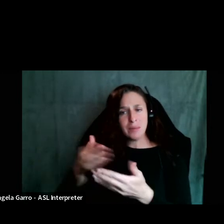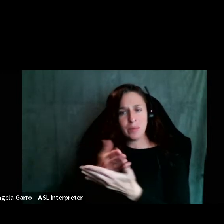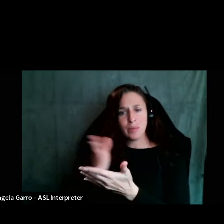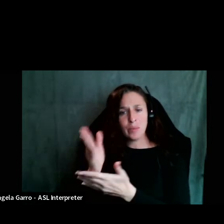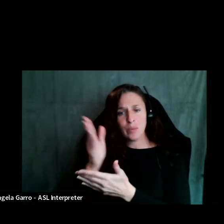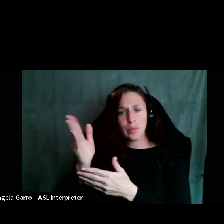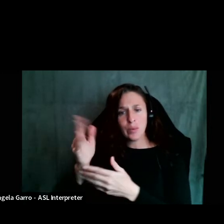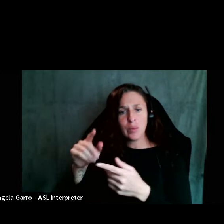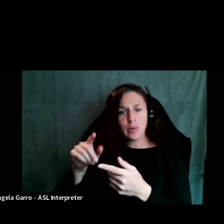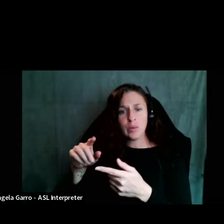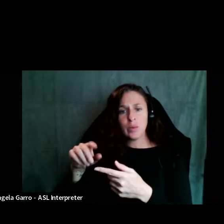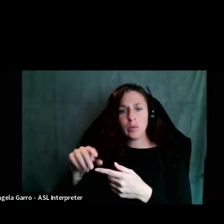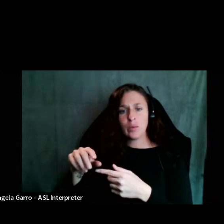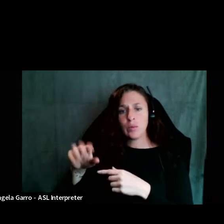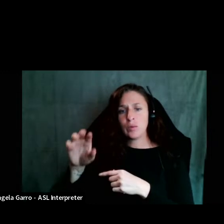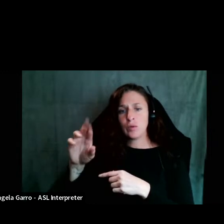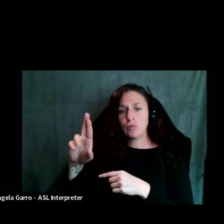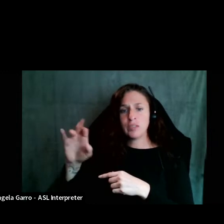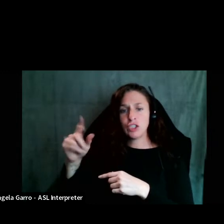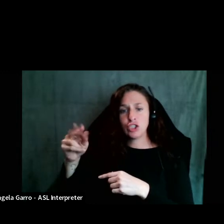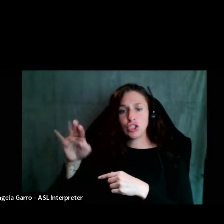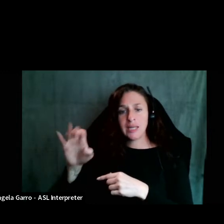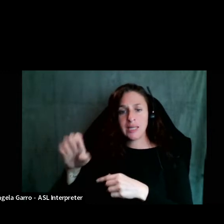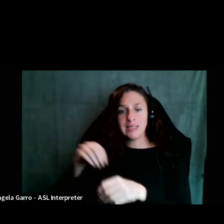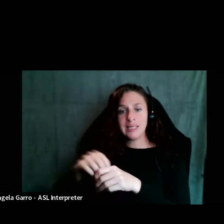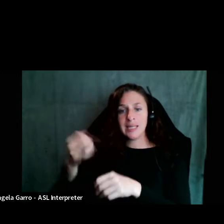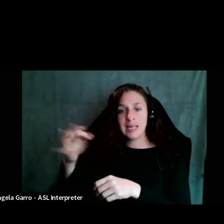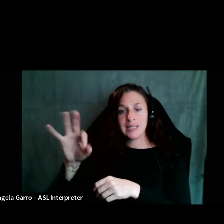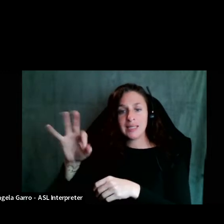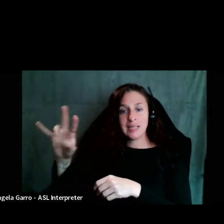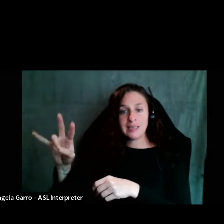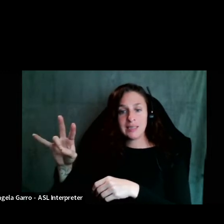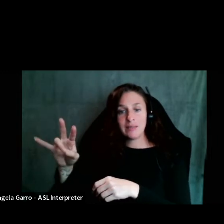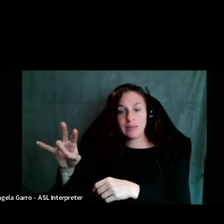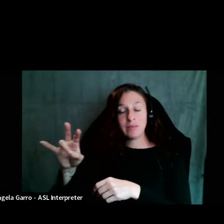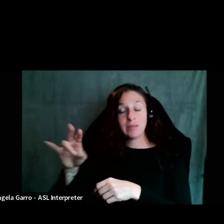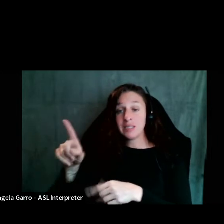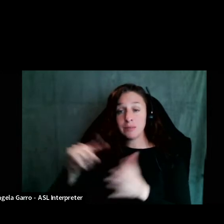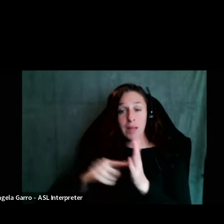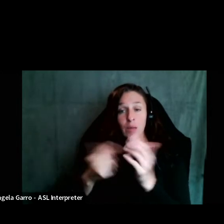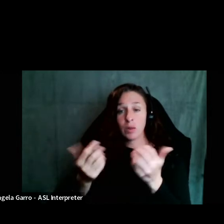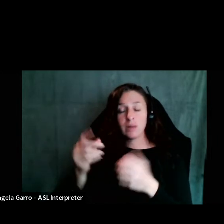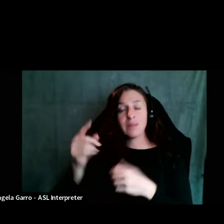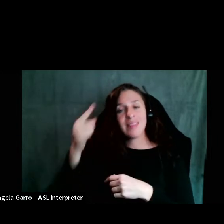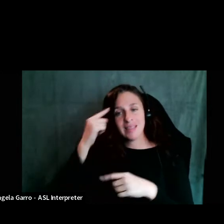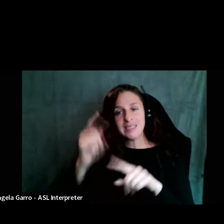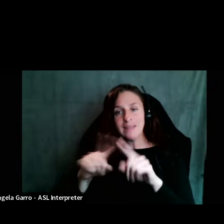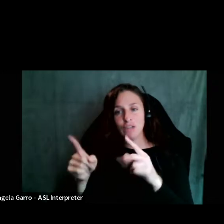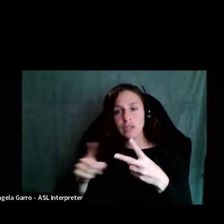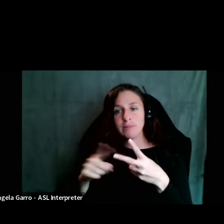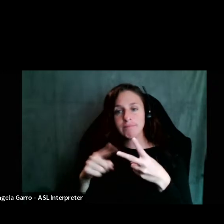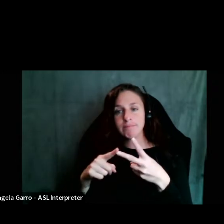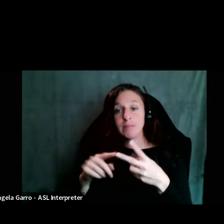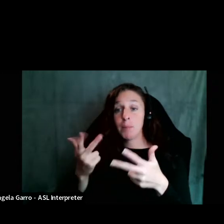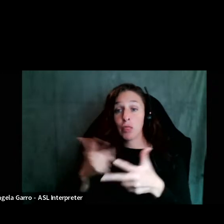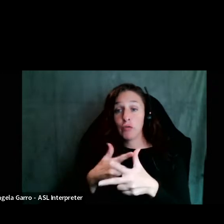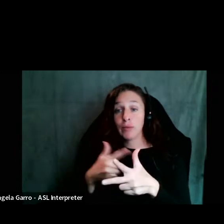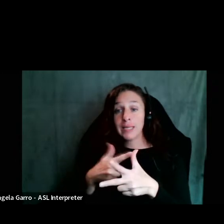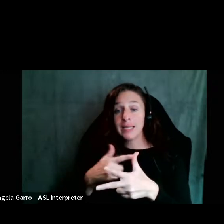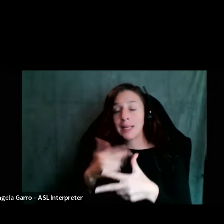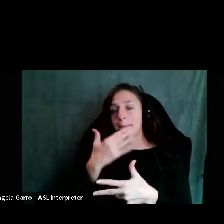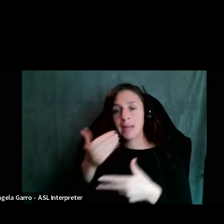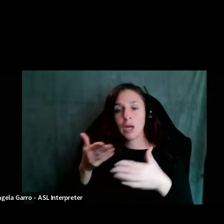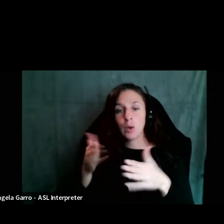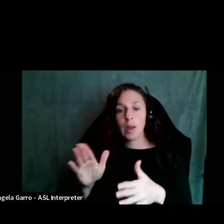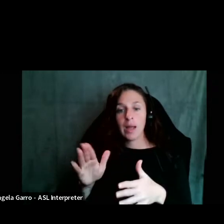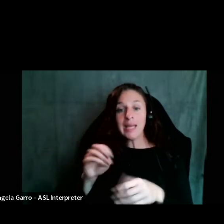in 1997, began with those two famous words, think different. Number three, a better way. In the